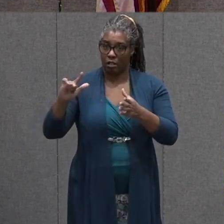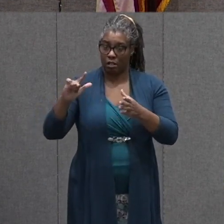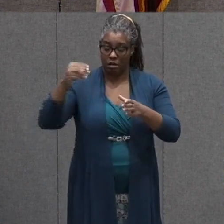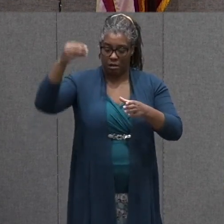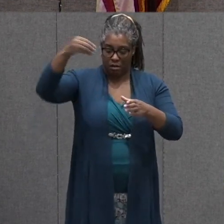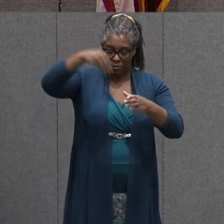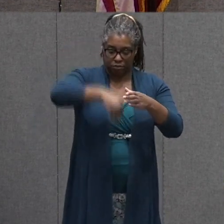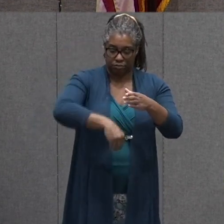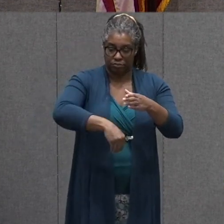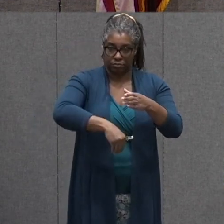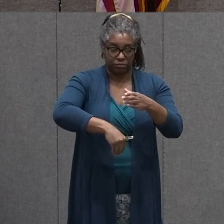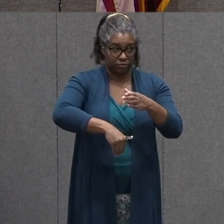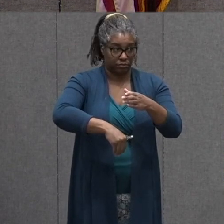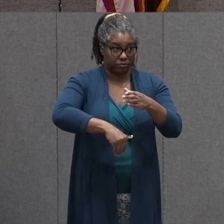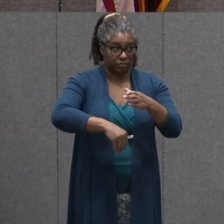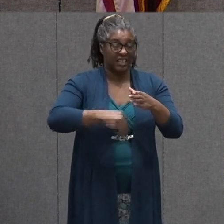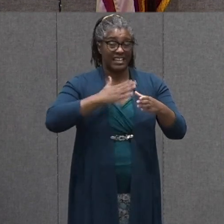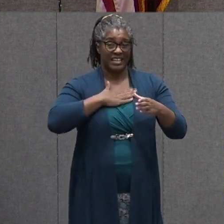of autumn.